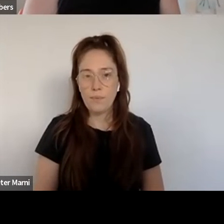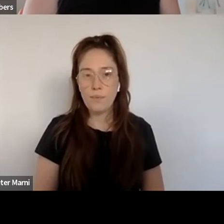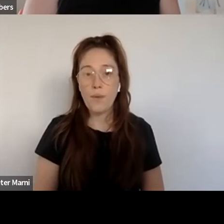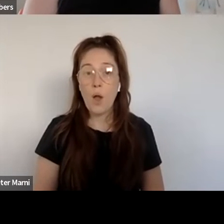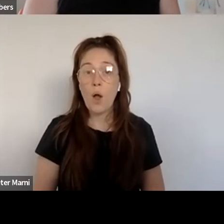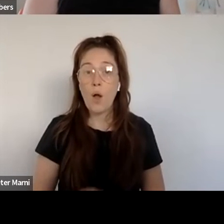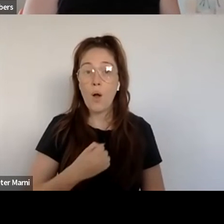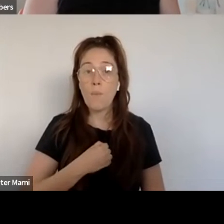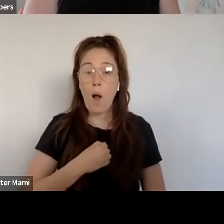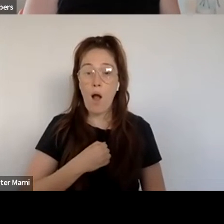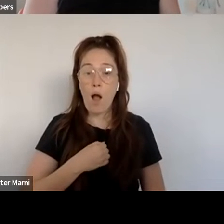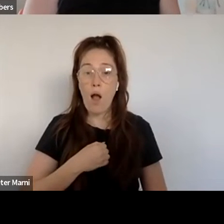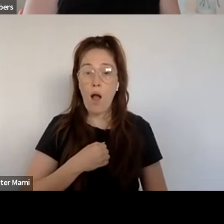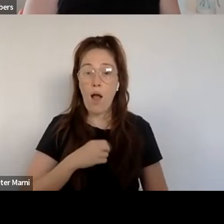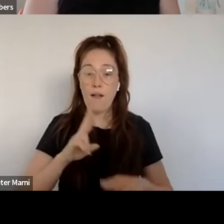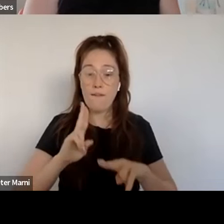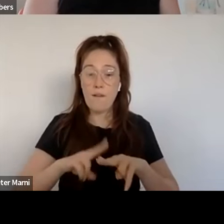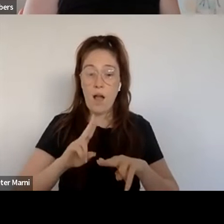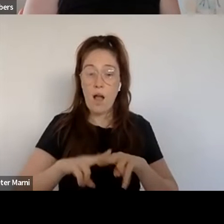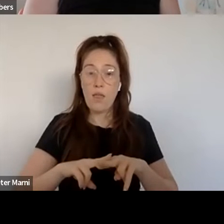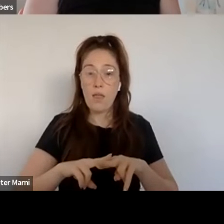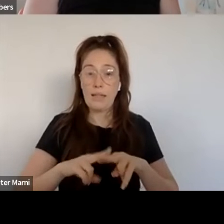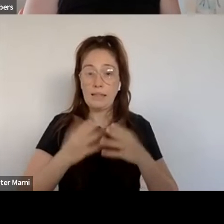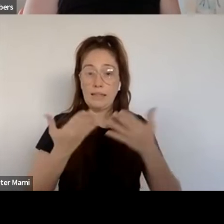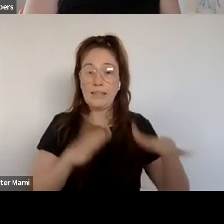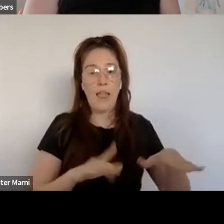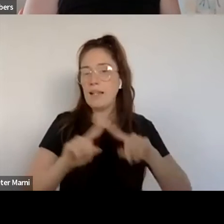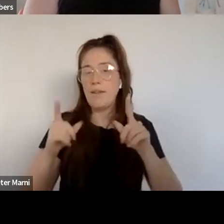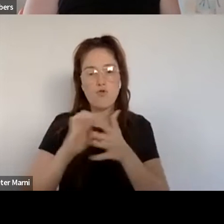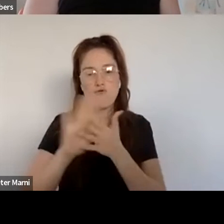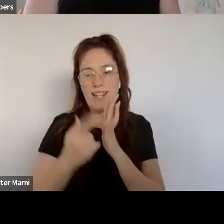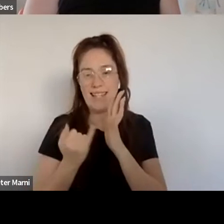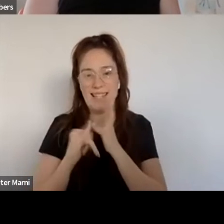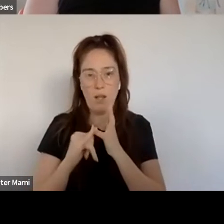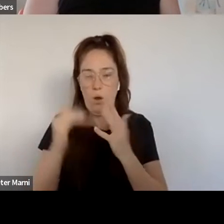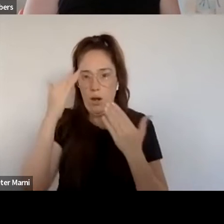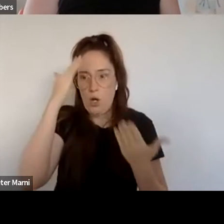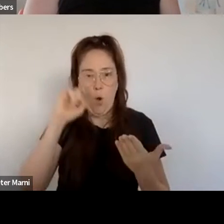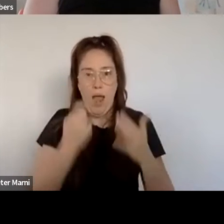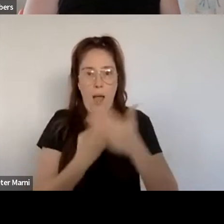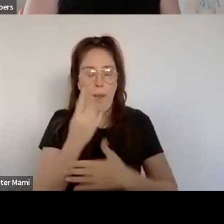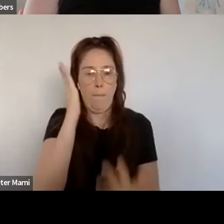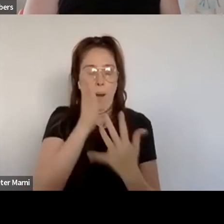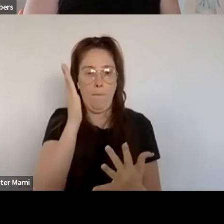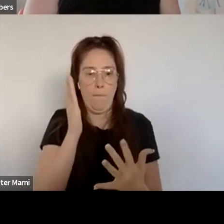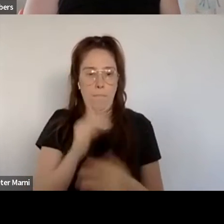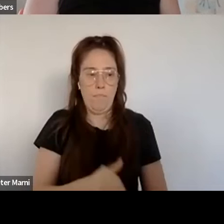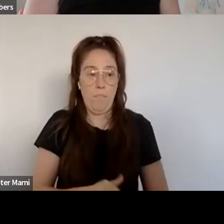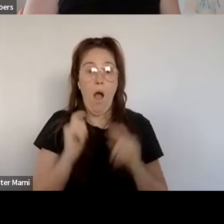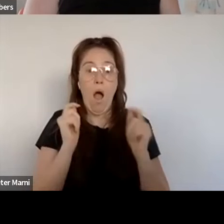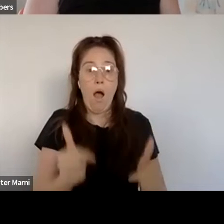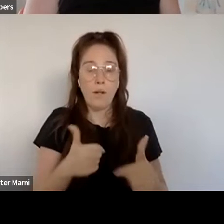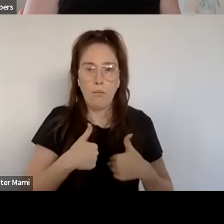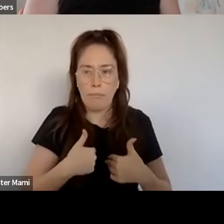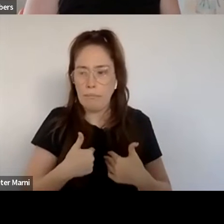my father's death was totally unexpected. And for a very long time, I did not know how to